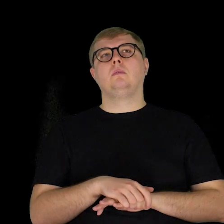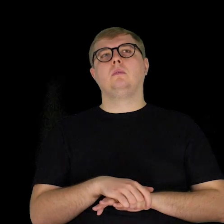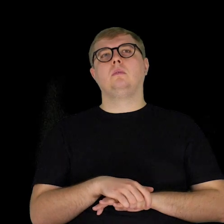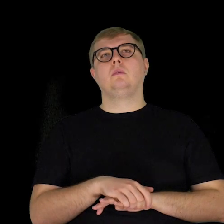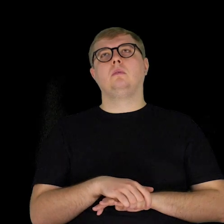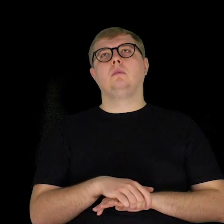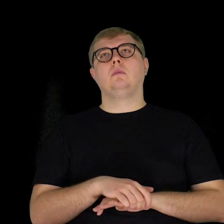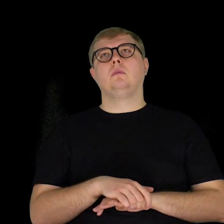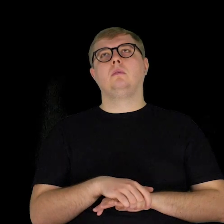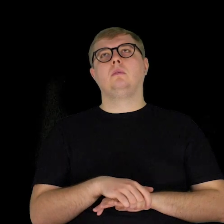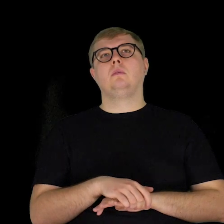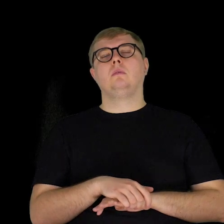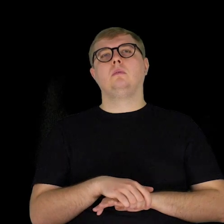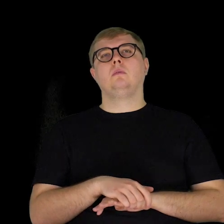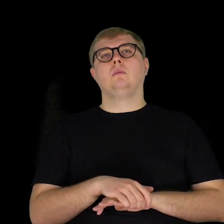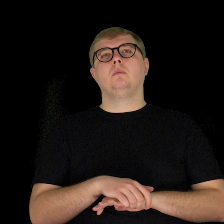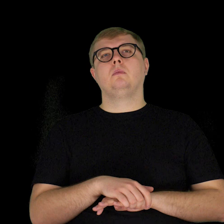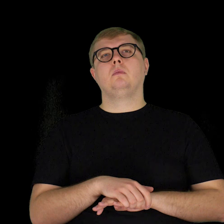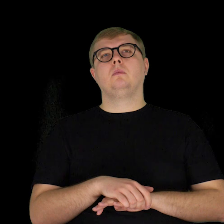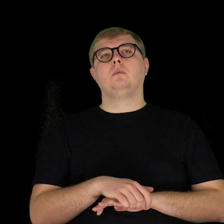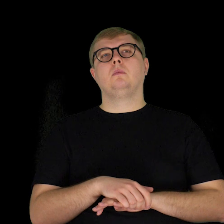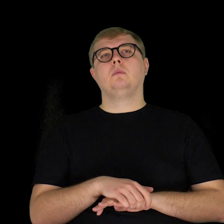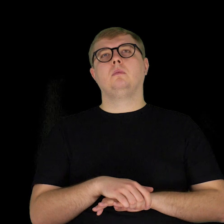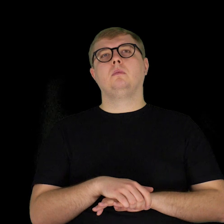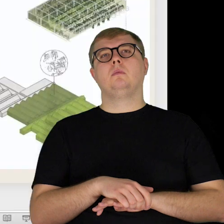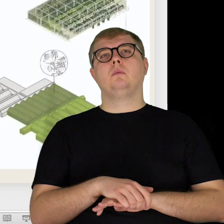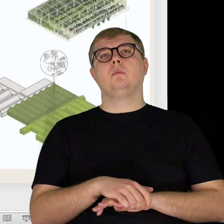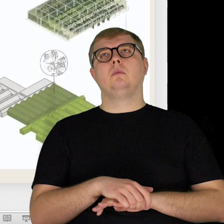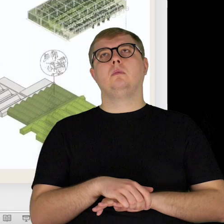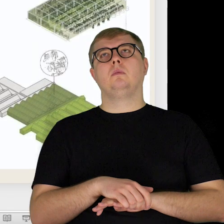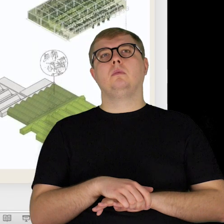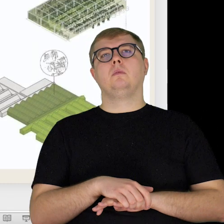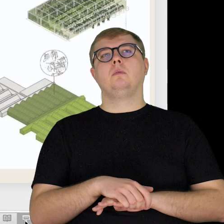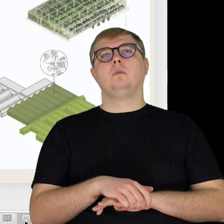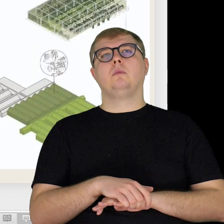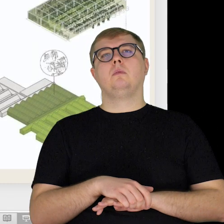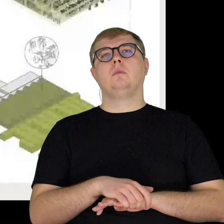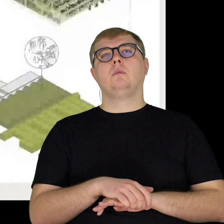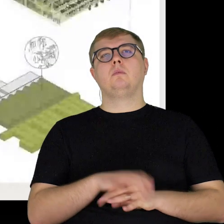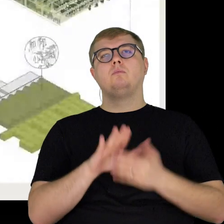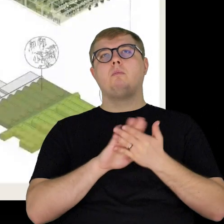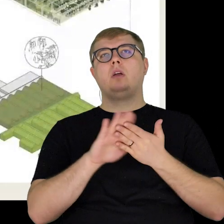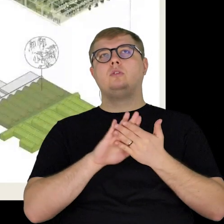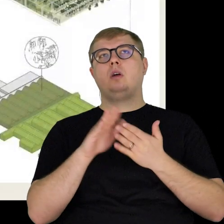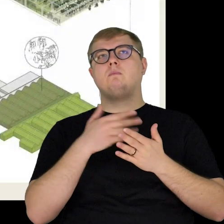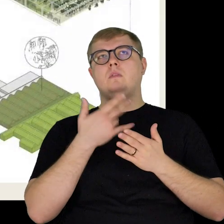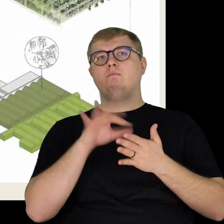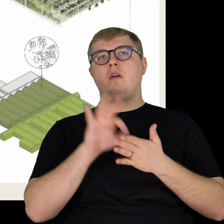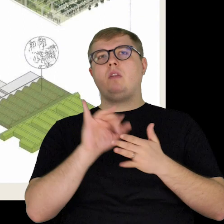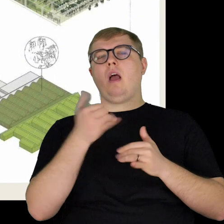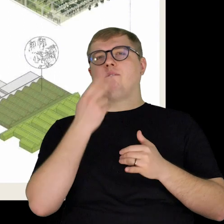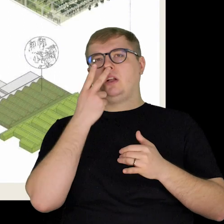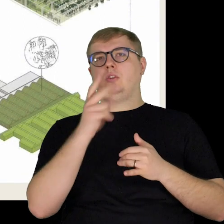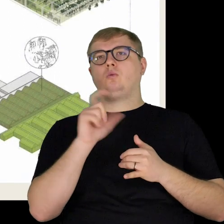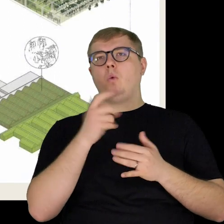I'm sorry for this. I somehow we are not really sure what you can see and what we see, so I'm doing it again. I hope